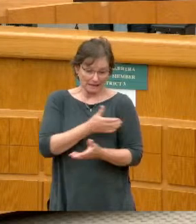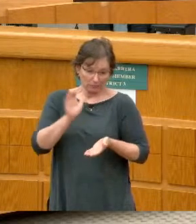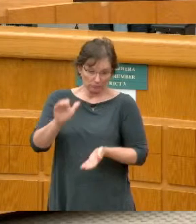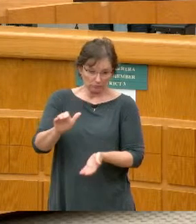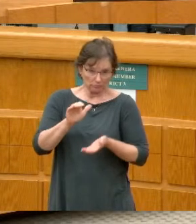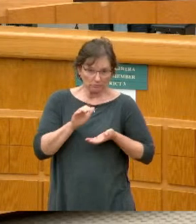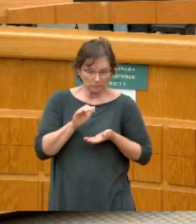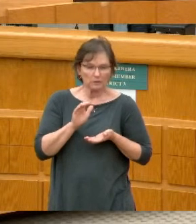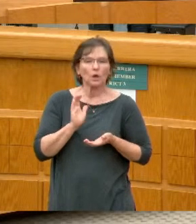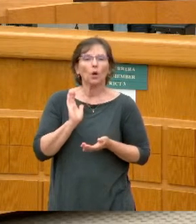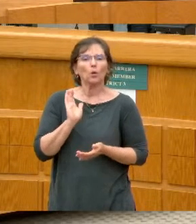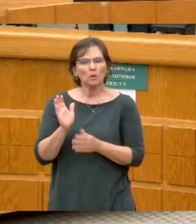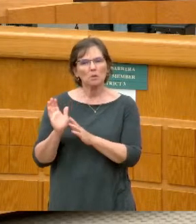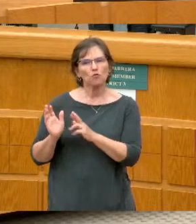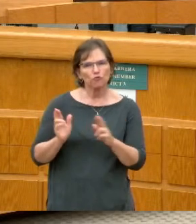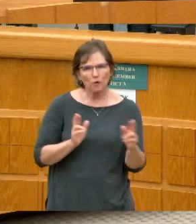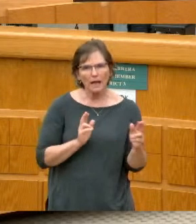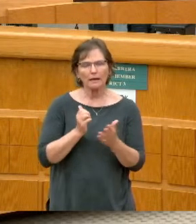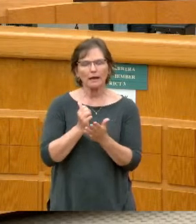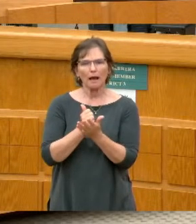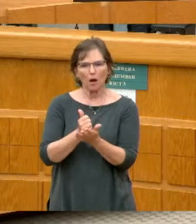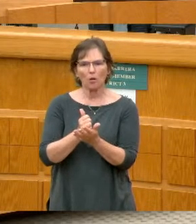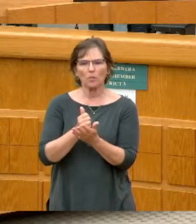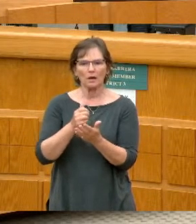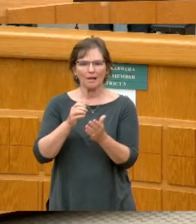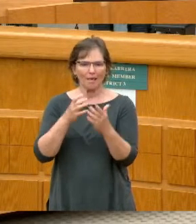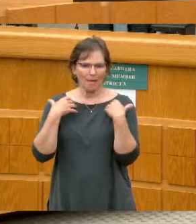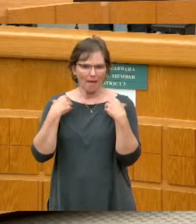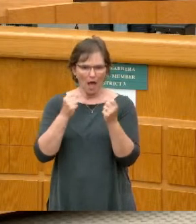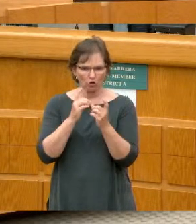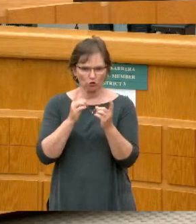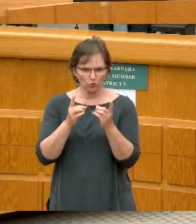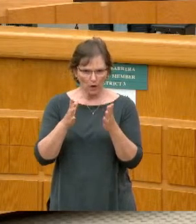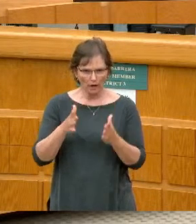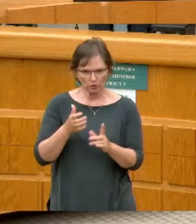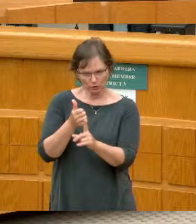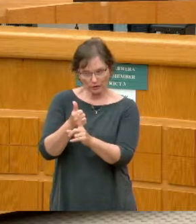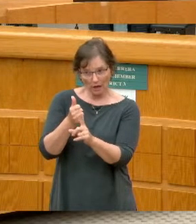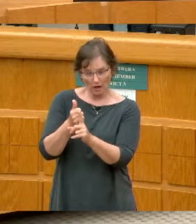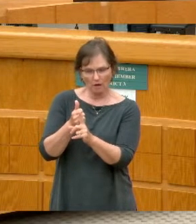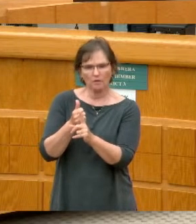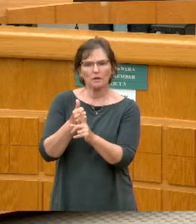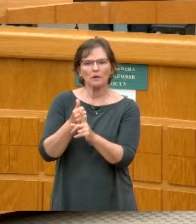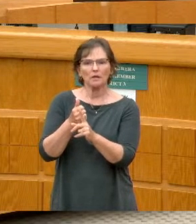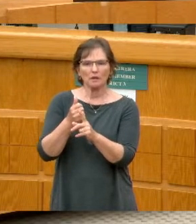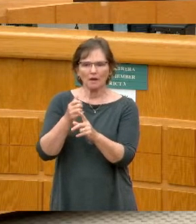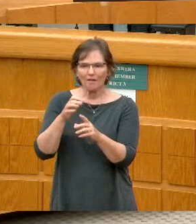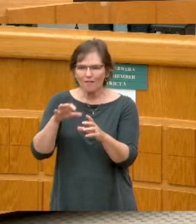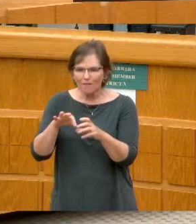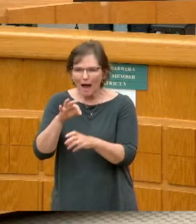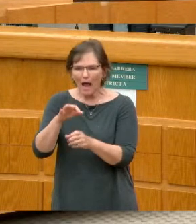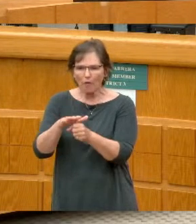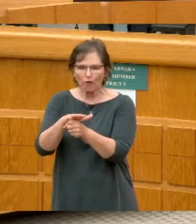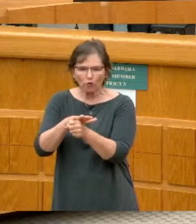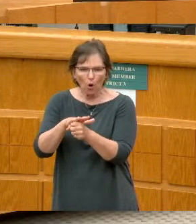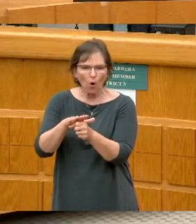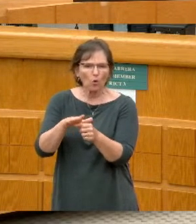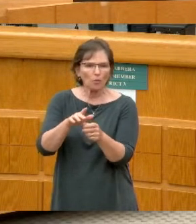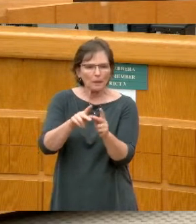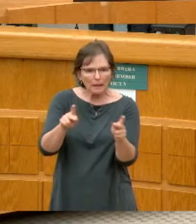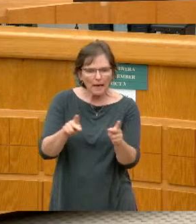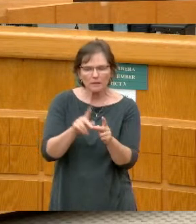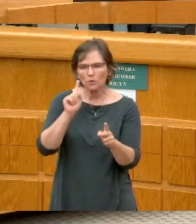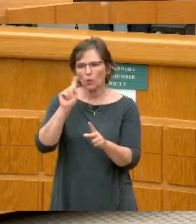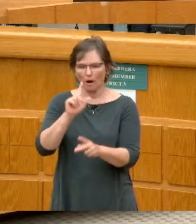we are getting very organized on logistics. So once the state prepares to deliver and allocate the vaccine to